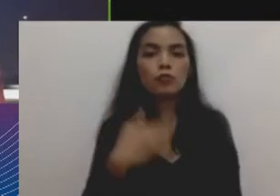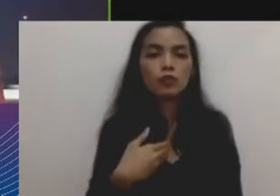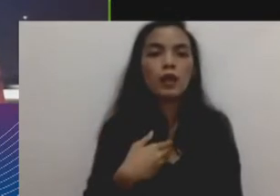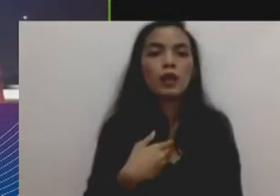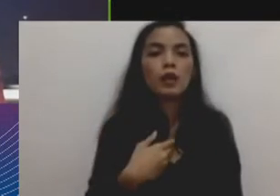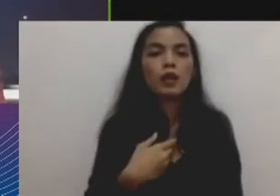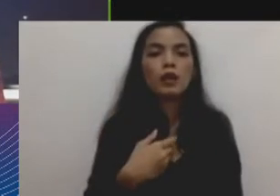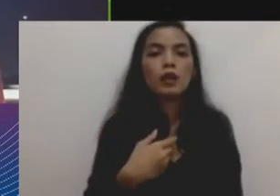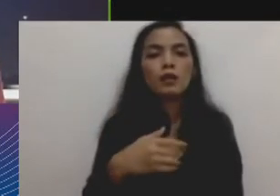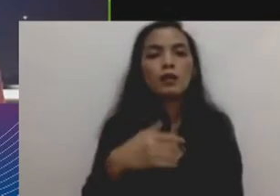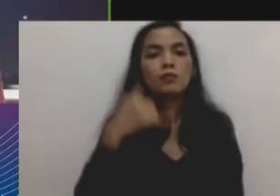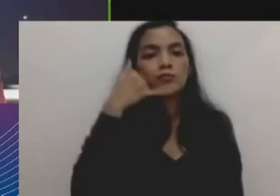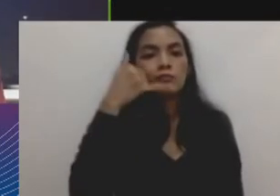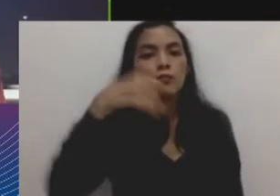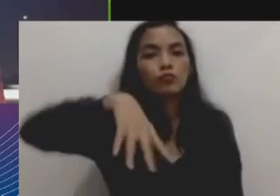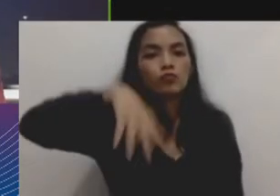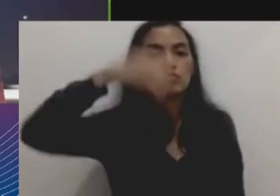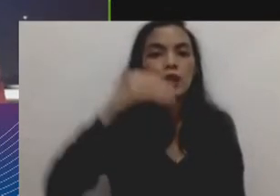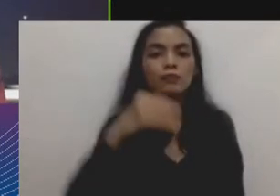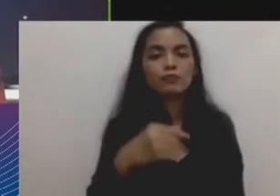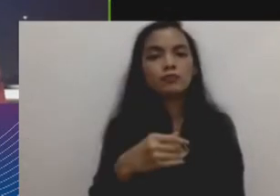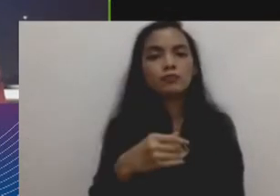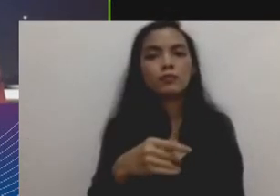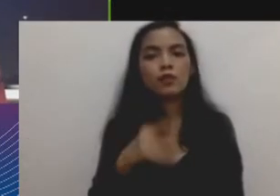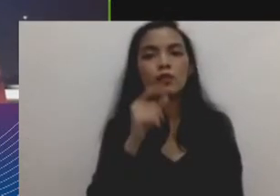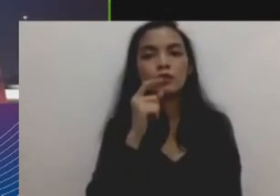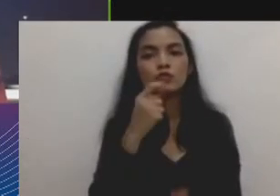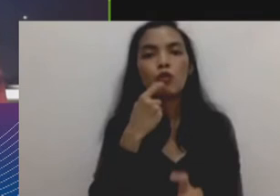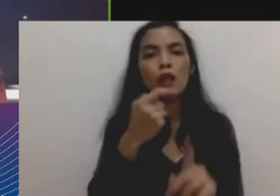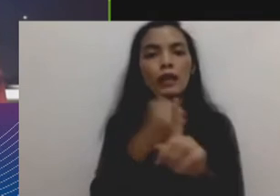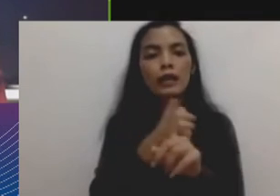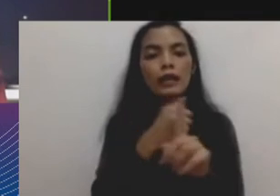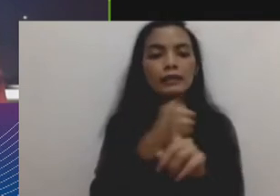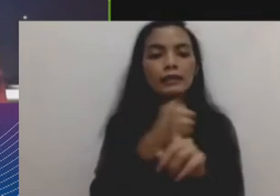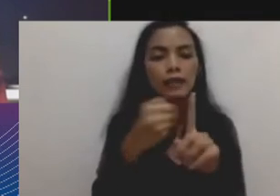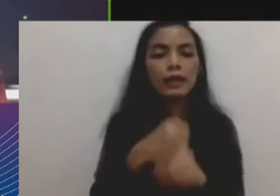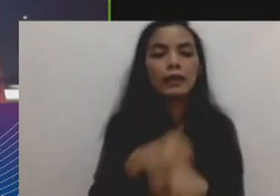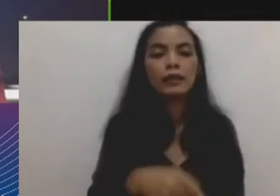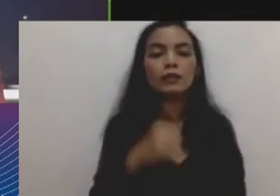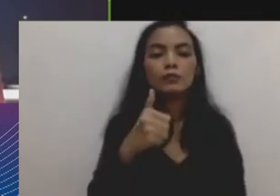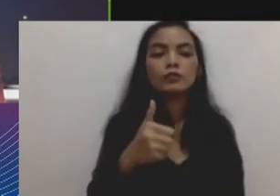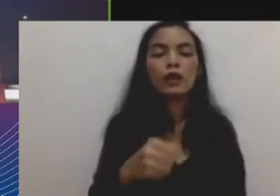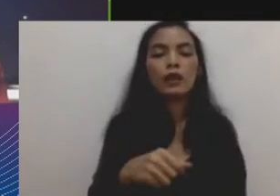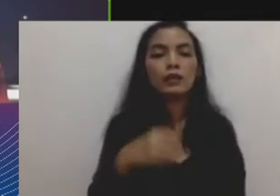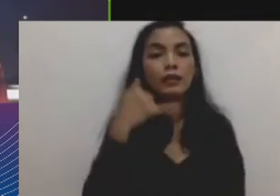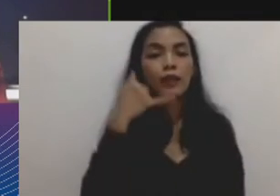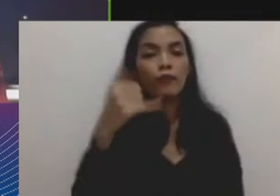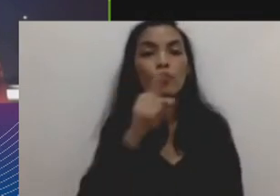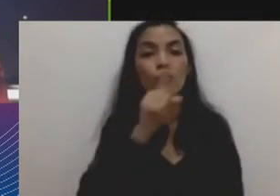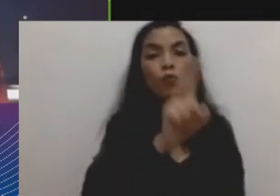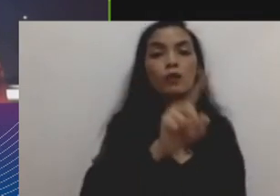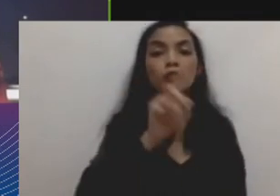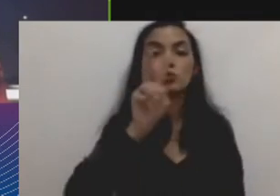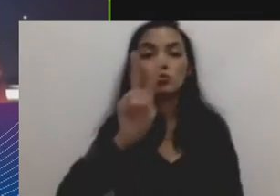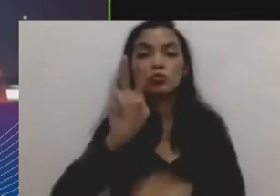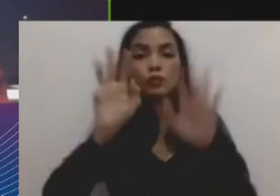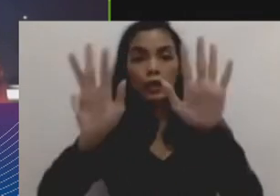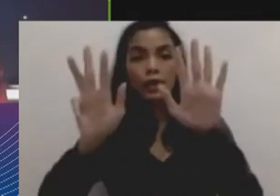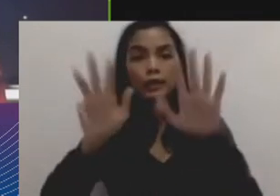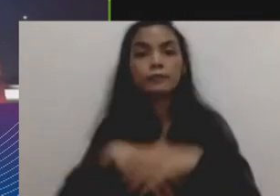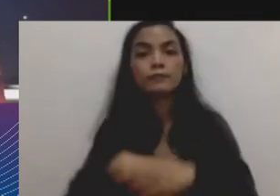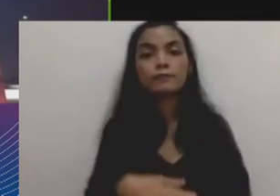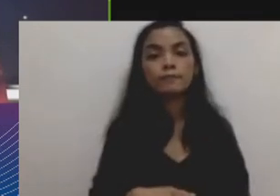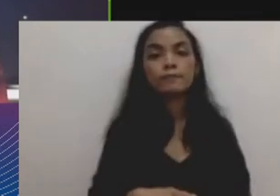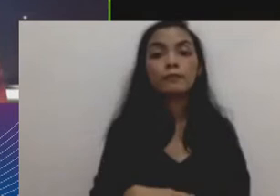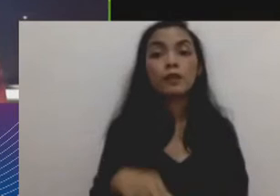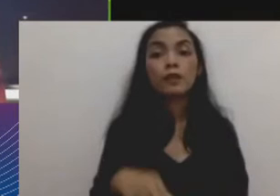24-hour hotlines for all the victims of GBV. You can call in 129. So